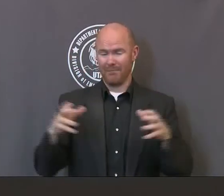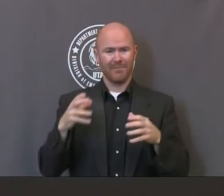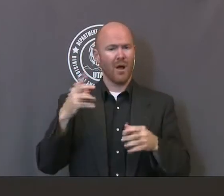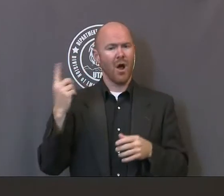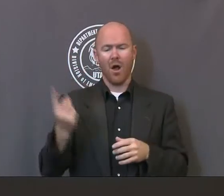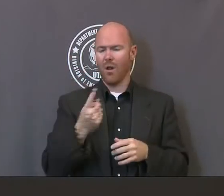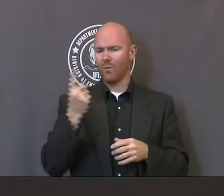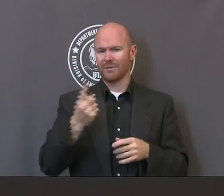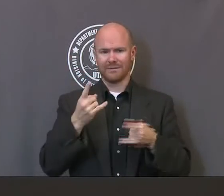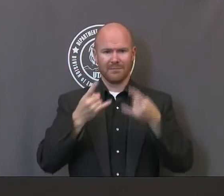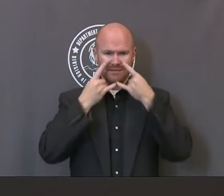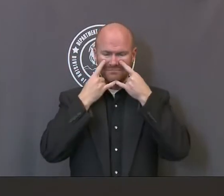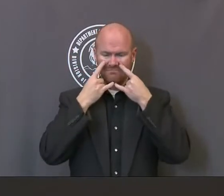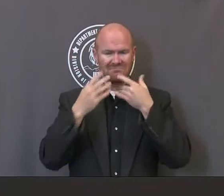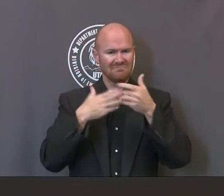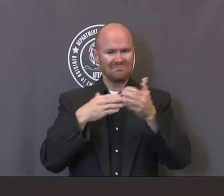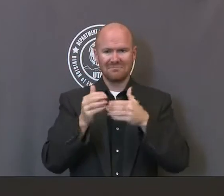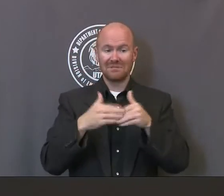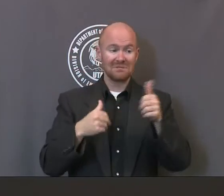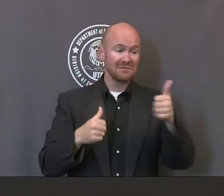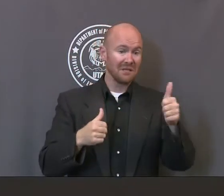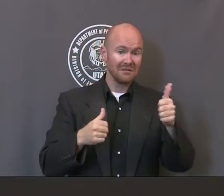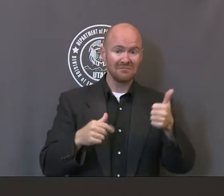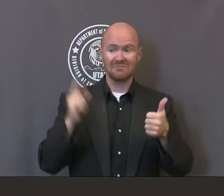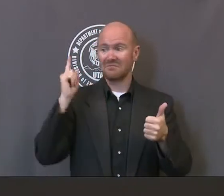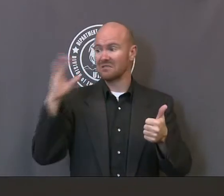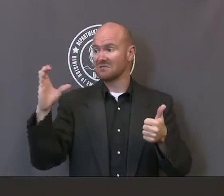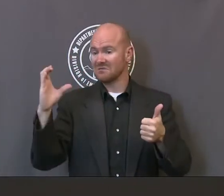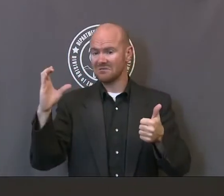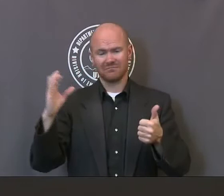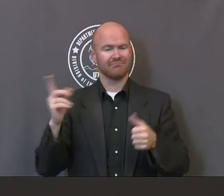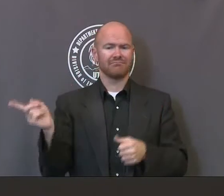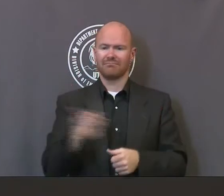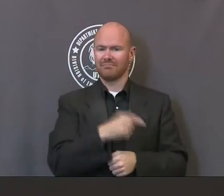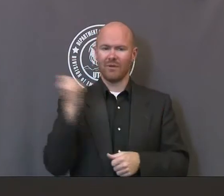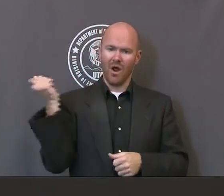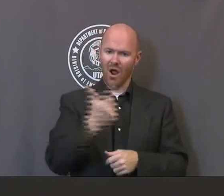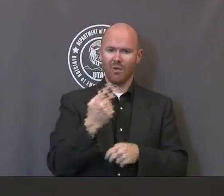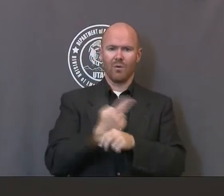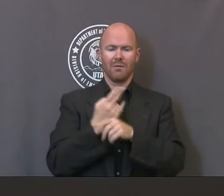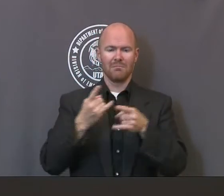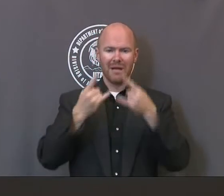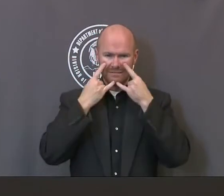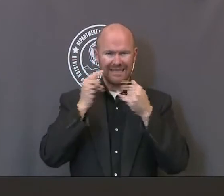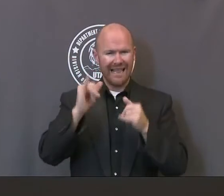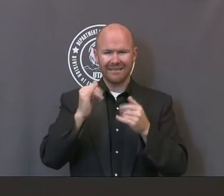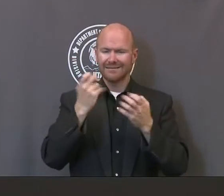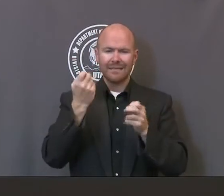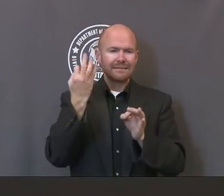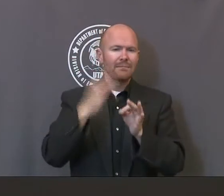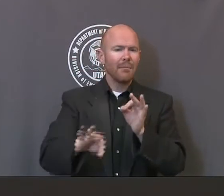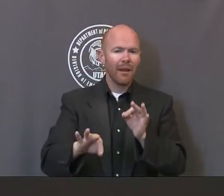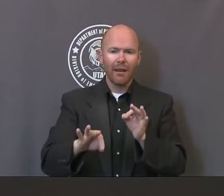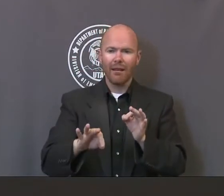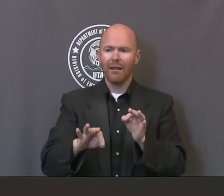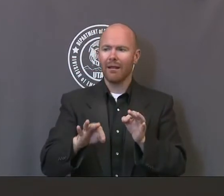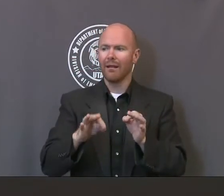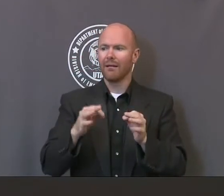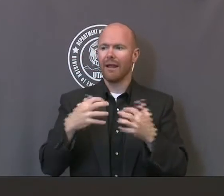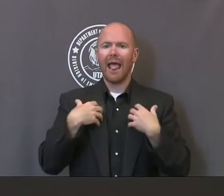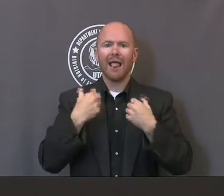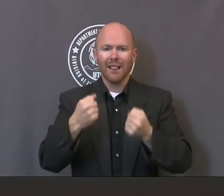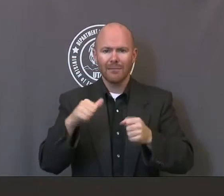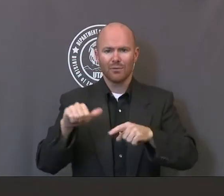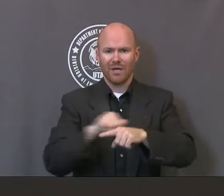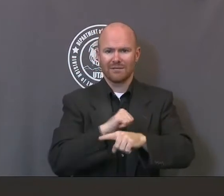reduce the risk of spread one to many. That is just a simple public health practice that we have placed in